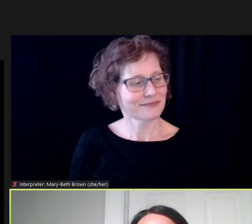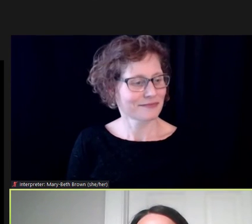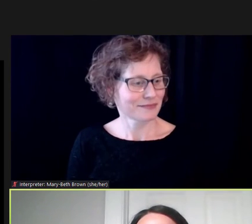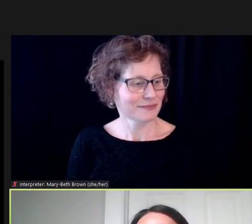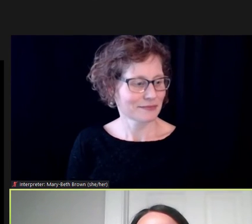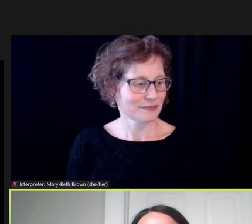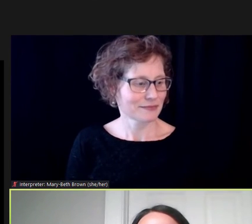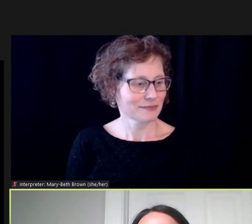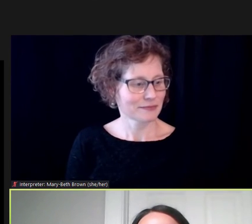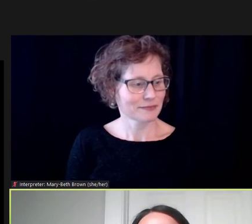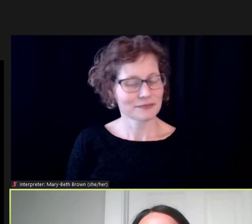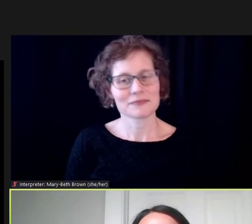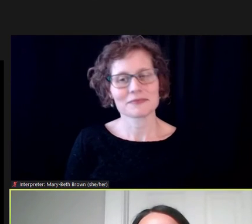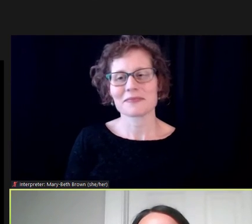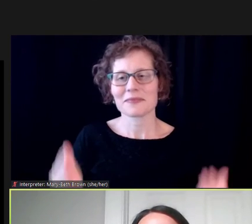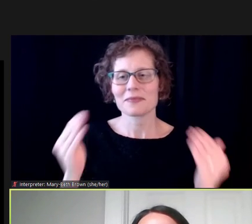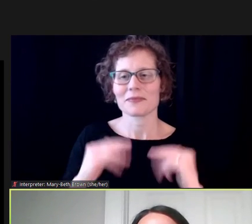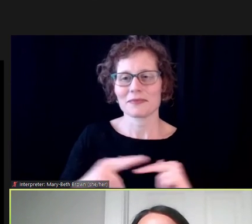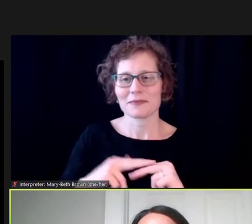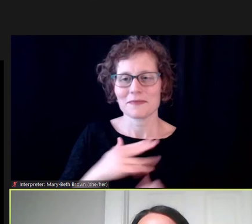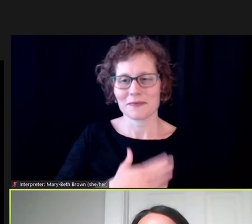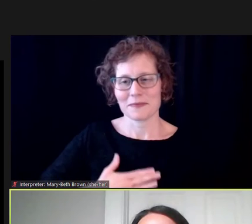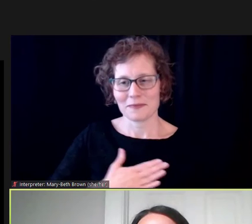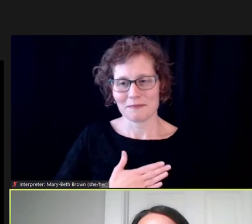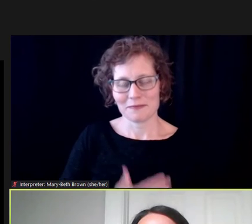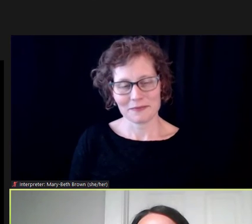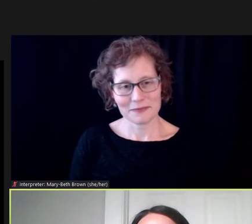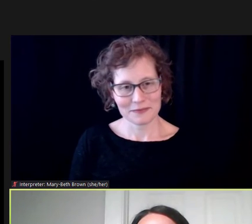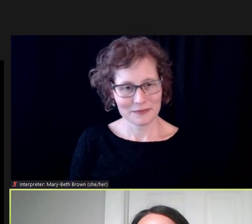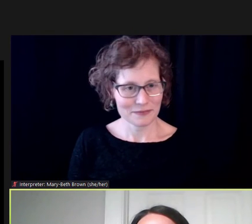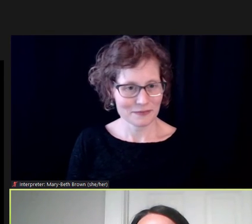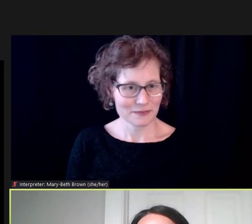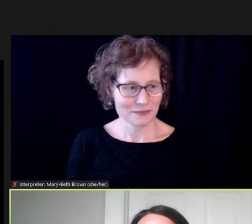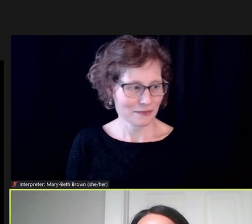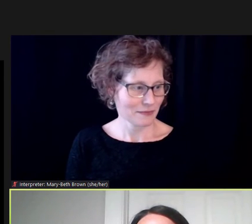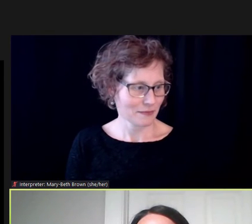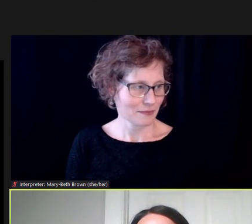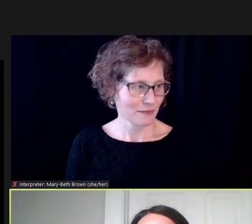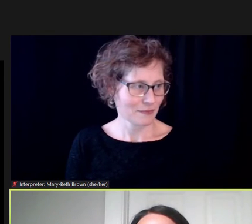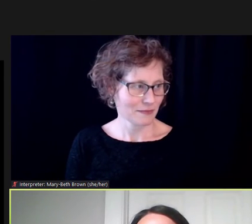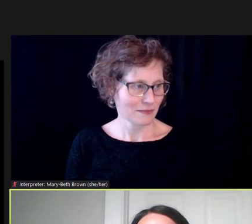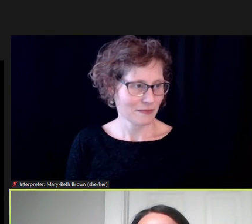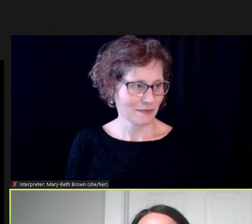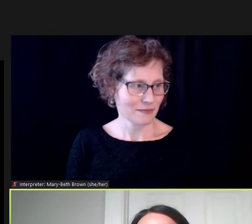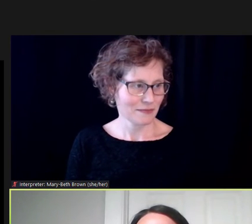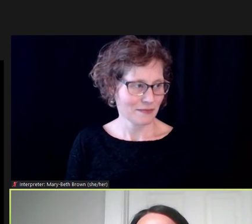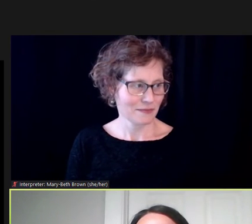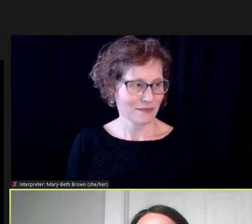Next slide, please.